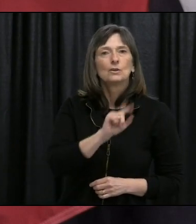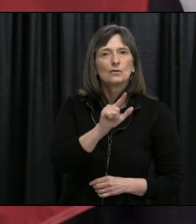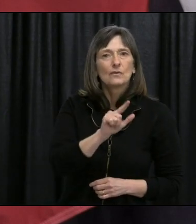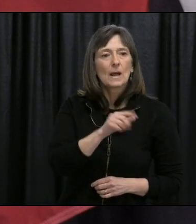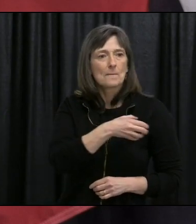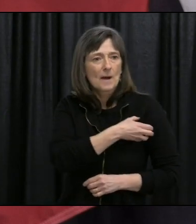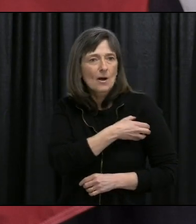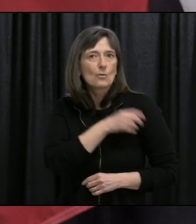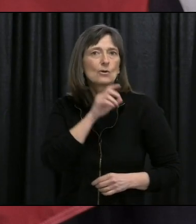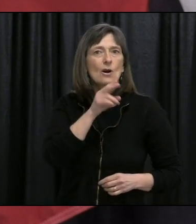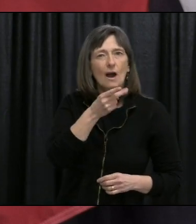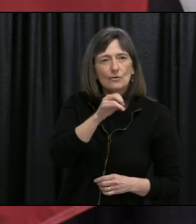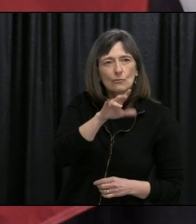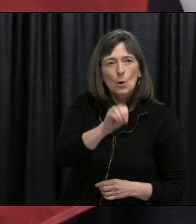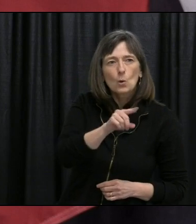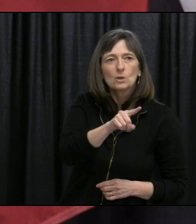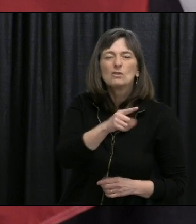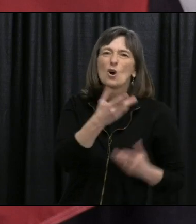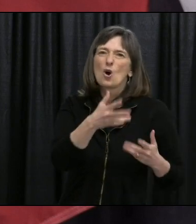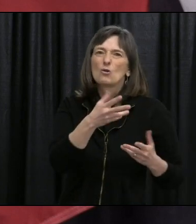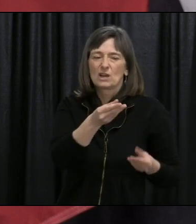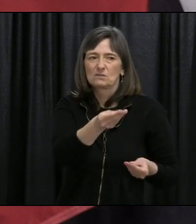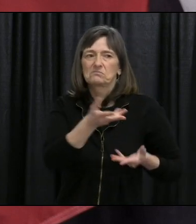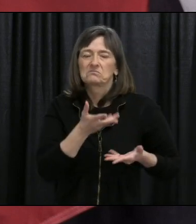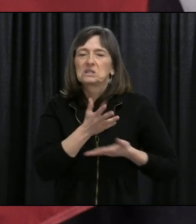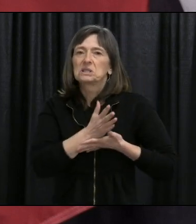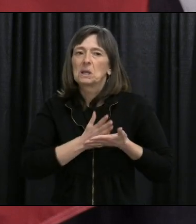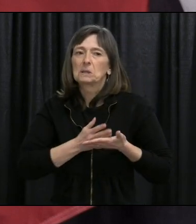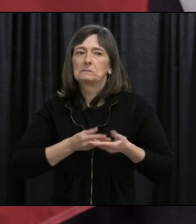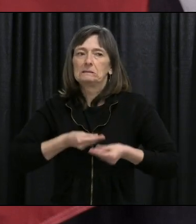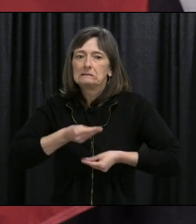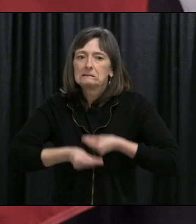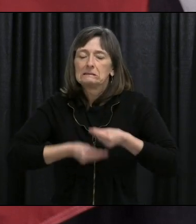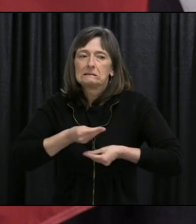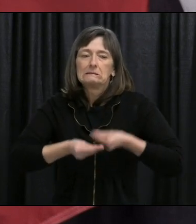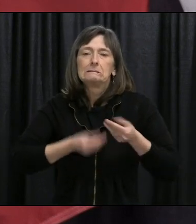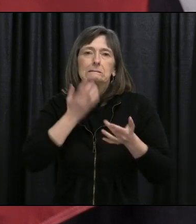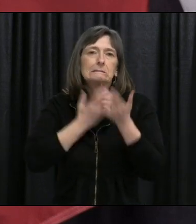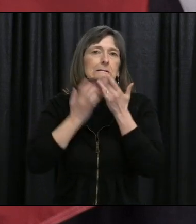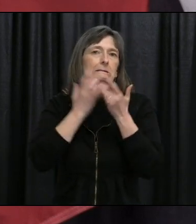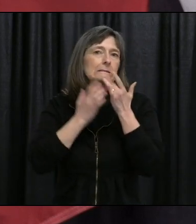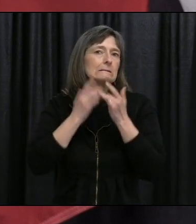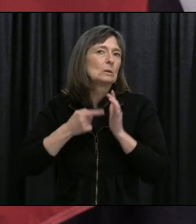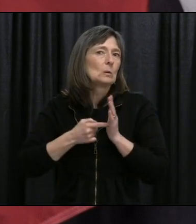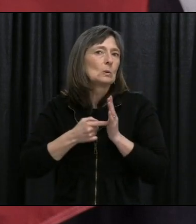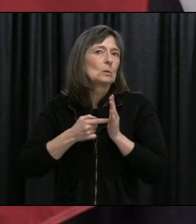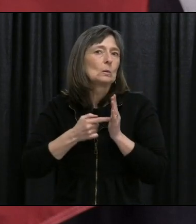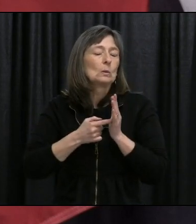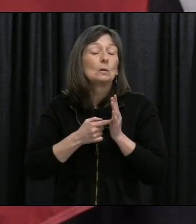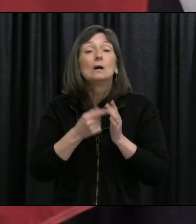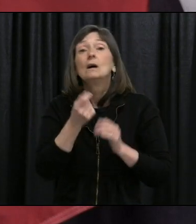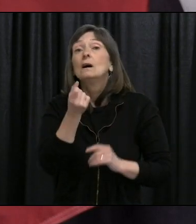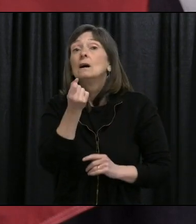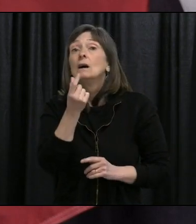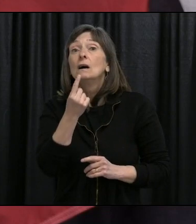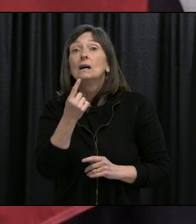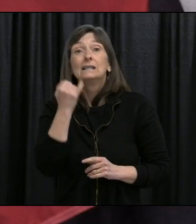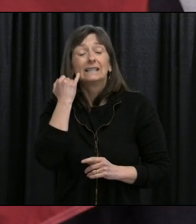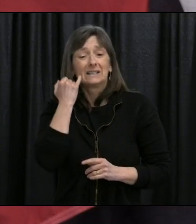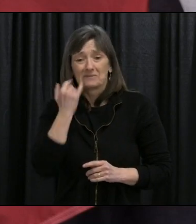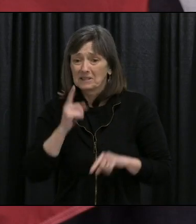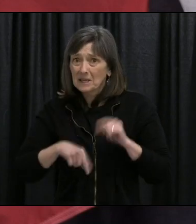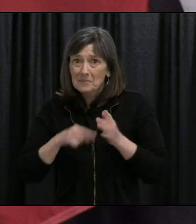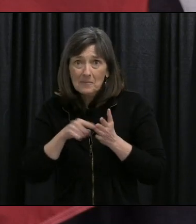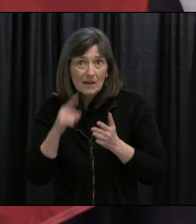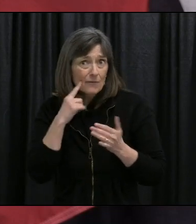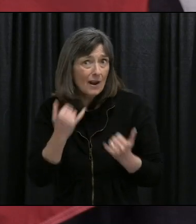business customers who are facing some challenges paying their bills, and they want to assure you that you will not be disconnected if you encounter